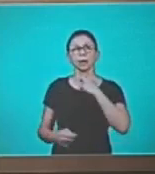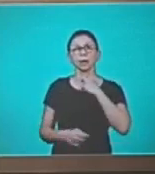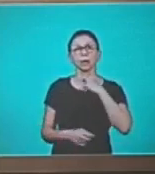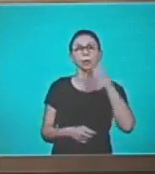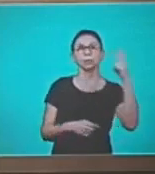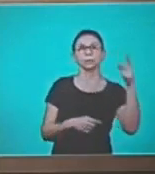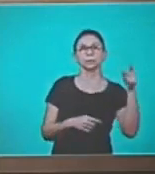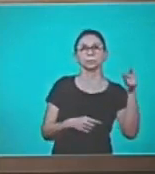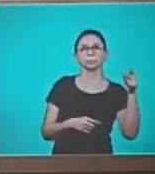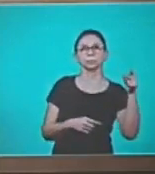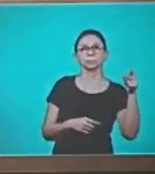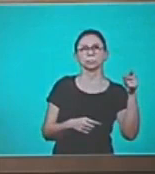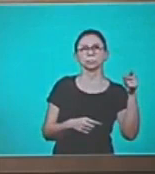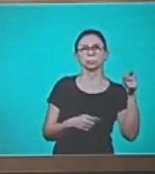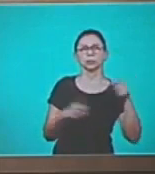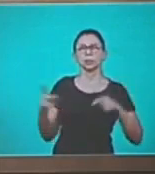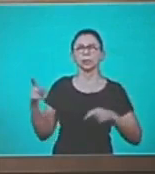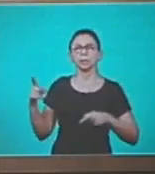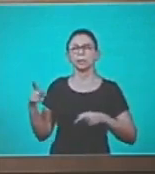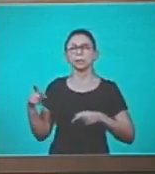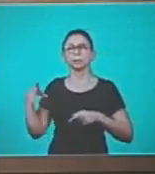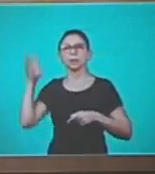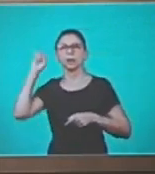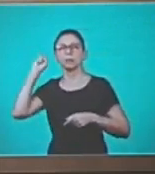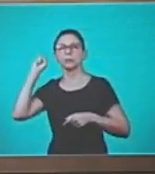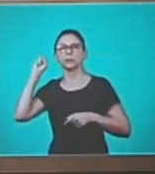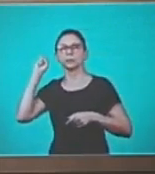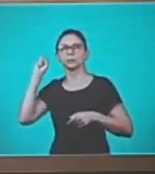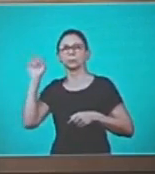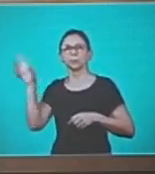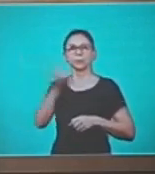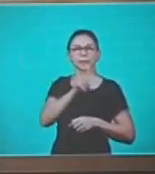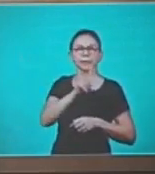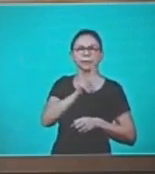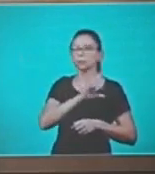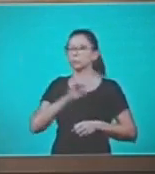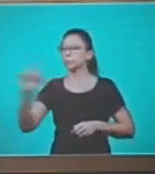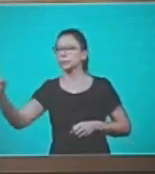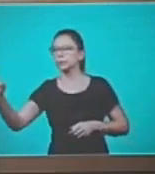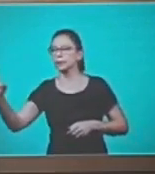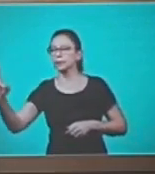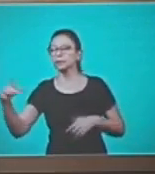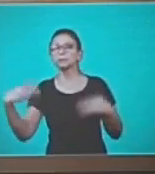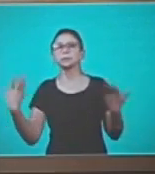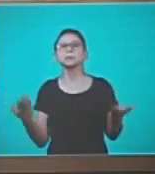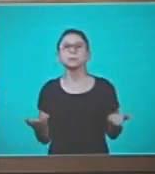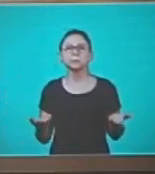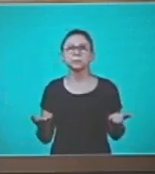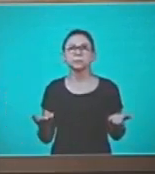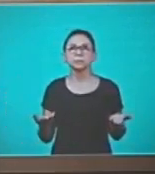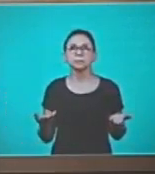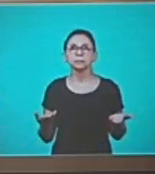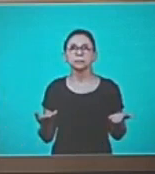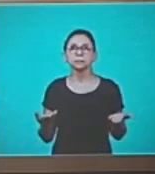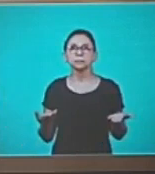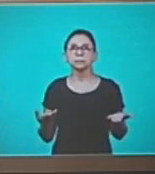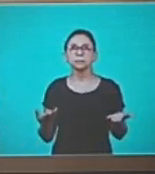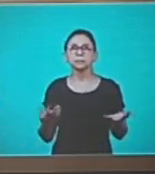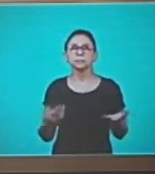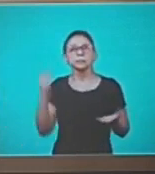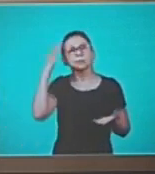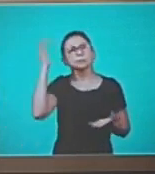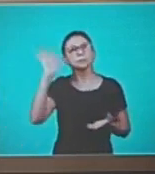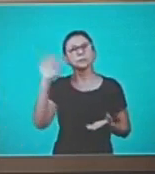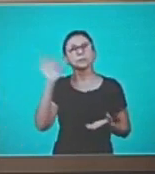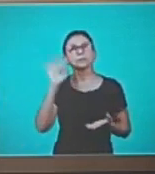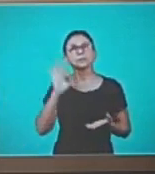went to the opposite direction. What was the shout? What was the shout? Midnight. What was the shout? Here comes the groom. Yeah,